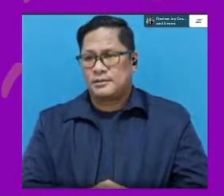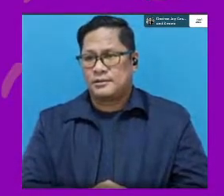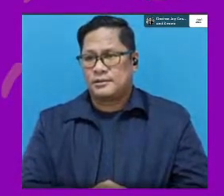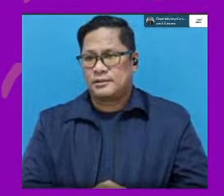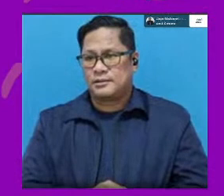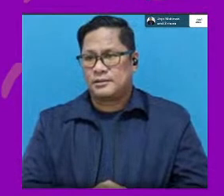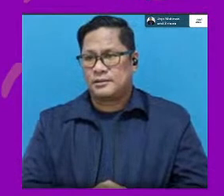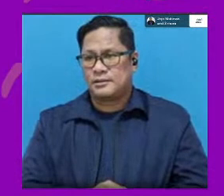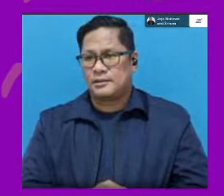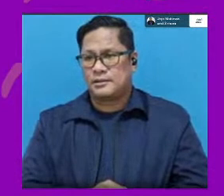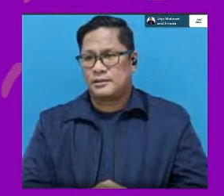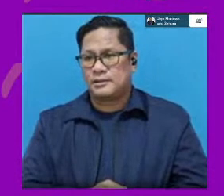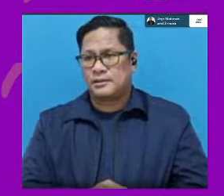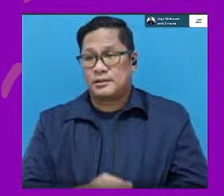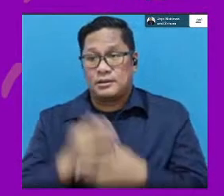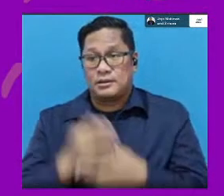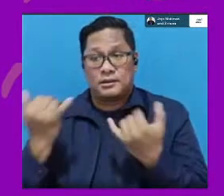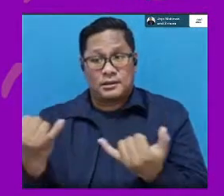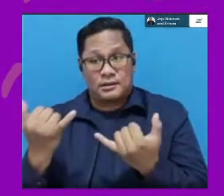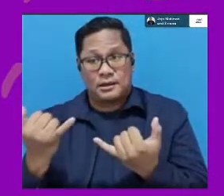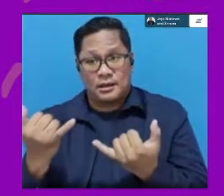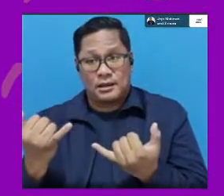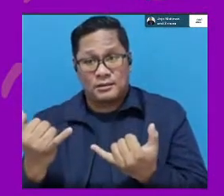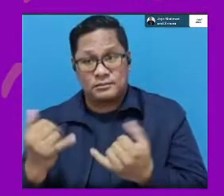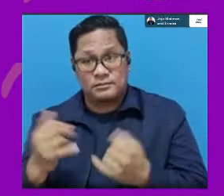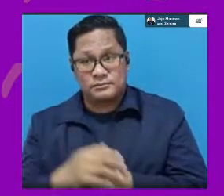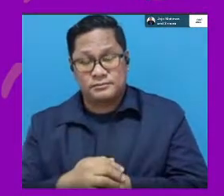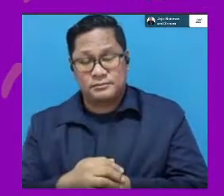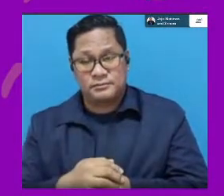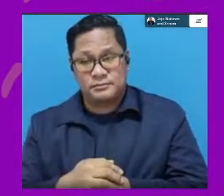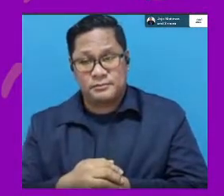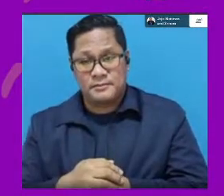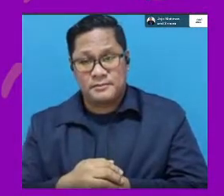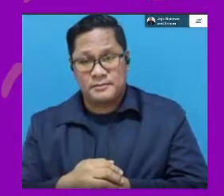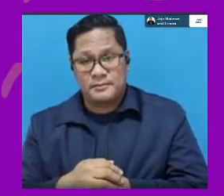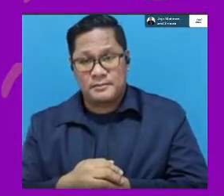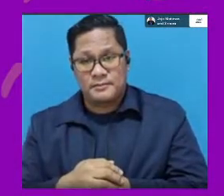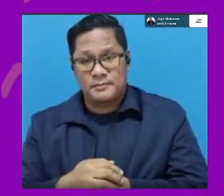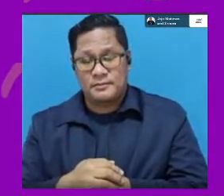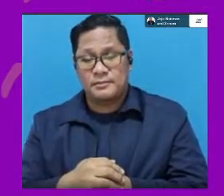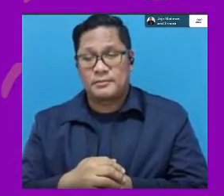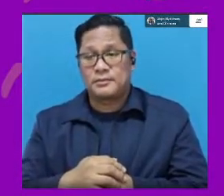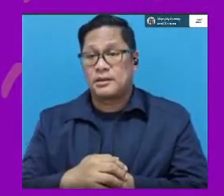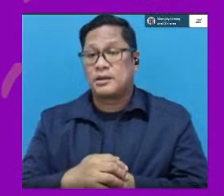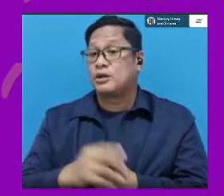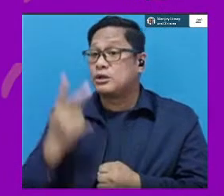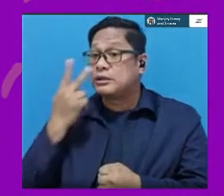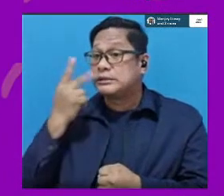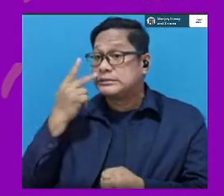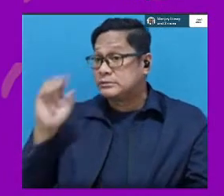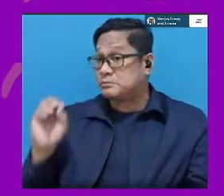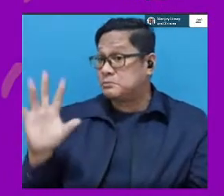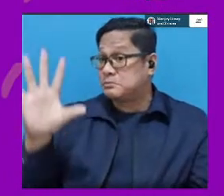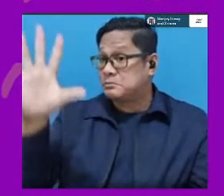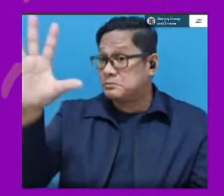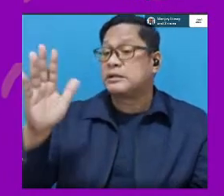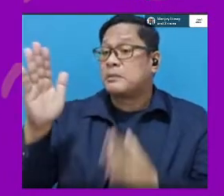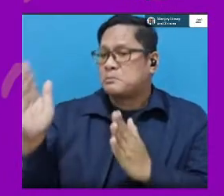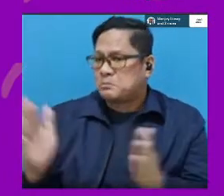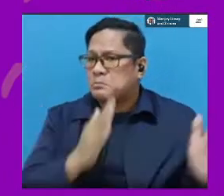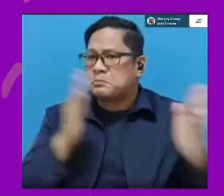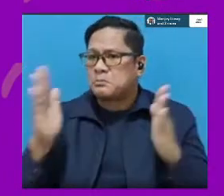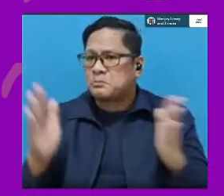So where are we right now? The picture that you're seeing on your screens right now are the preparations that